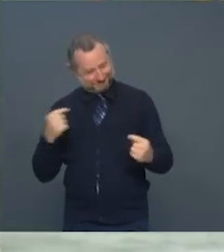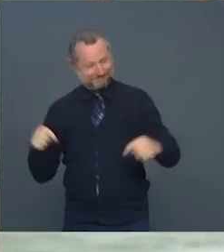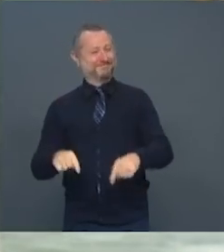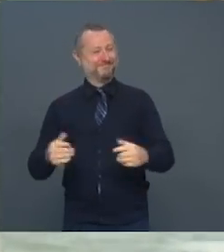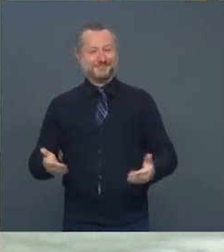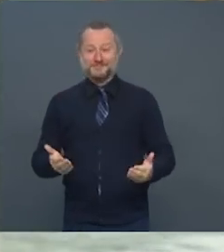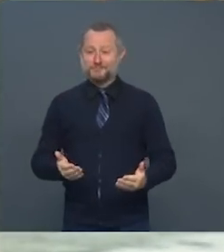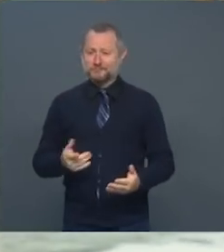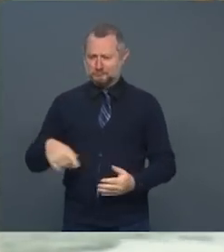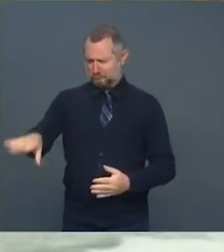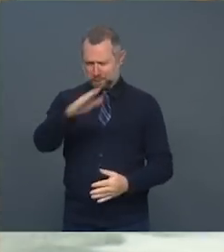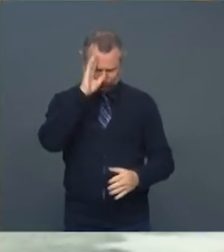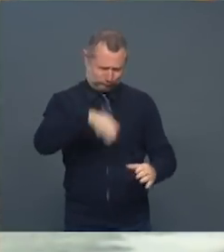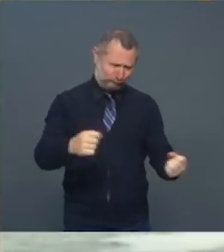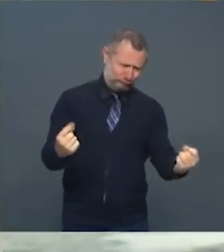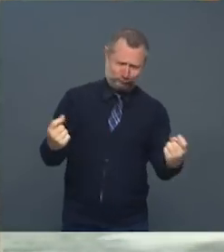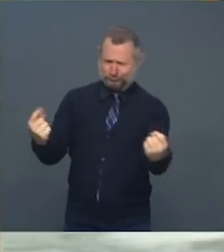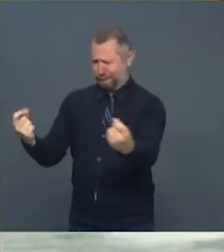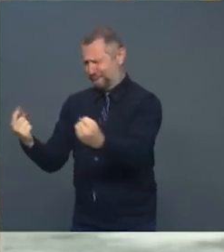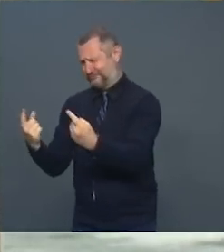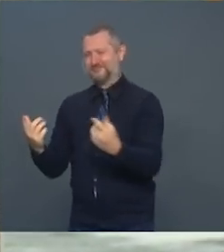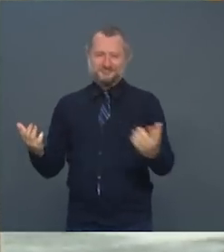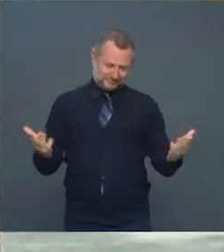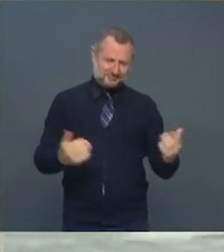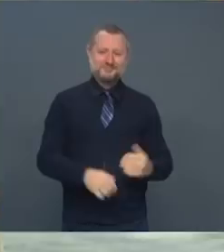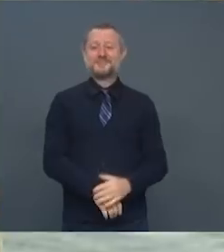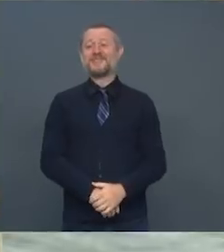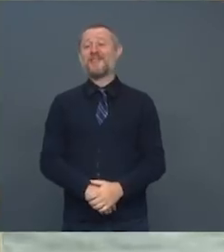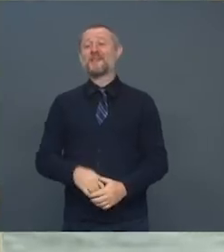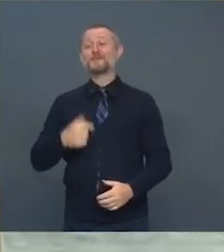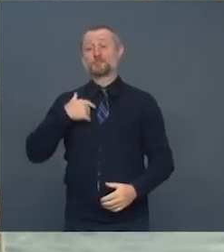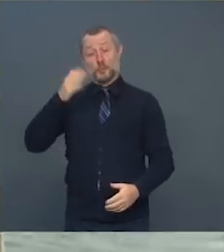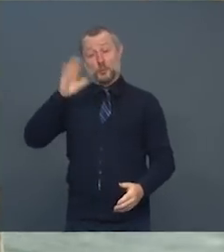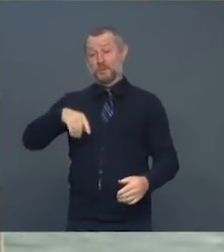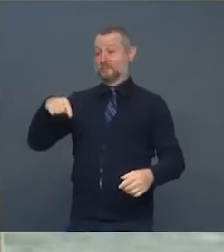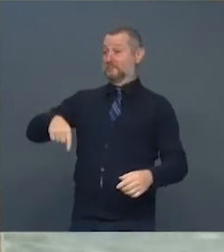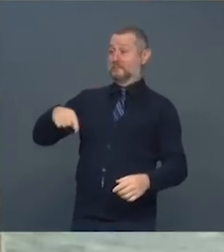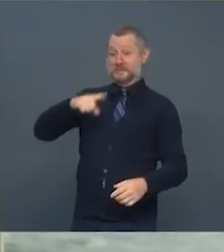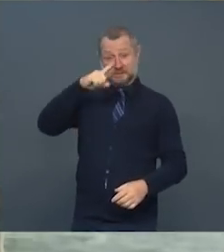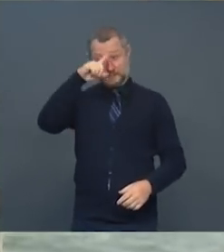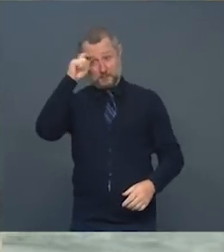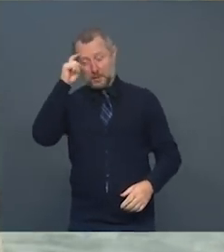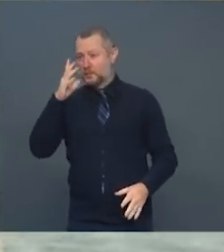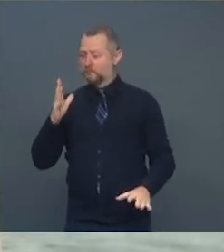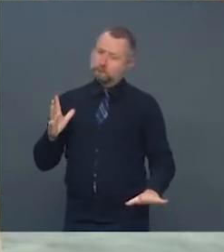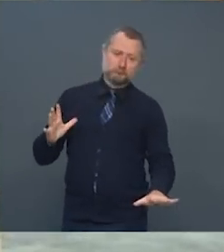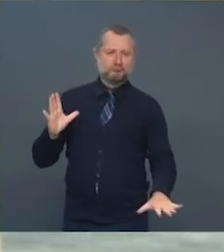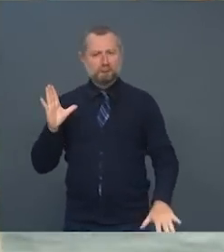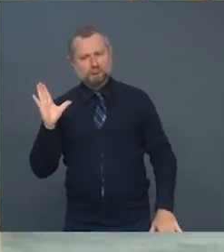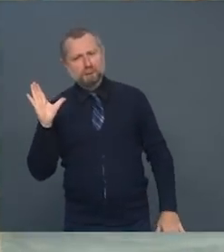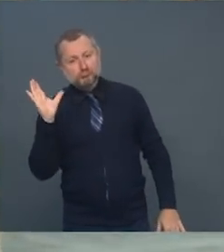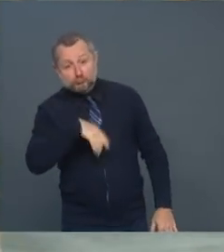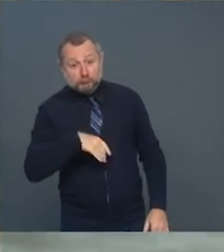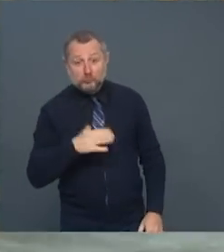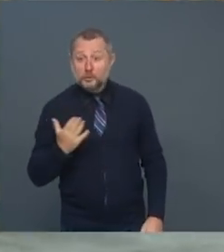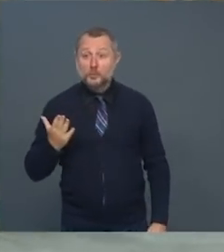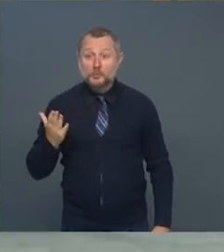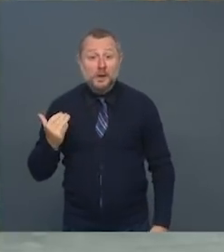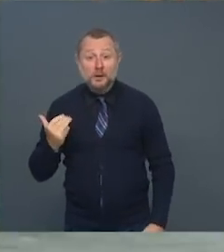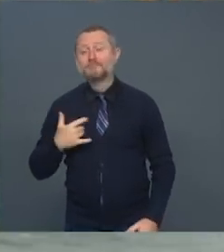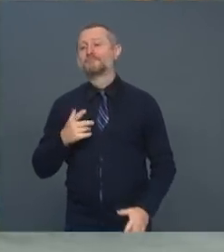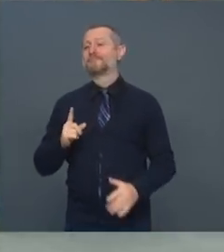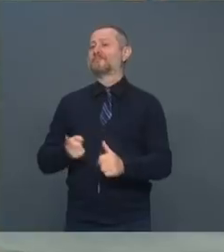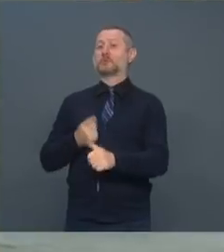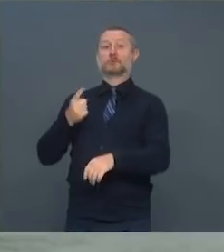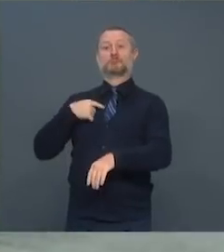that. You know, it's been a bizarre summer when this is the first time I've been on the water all summer. First